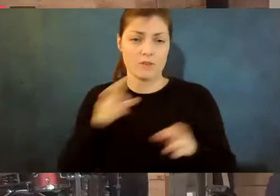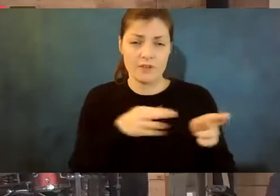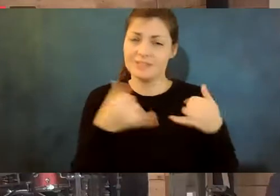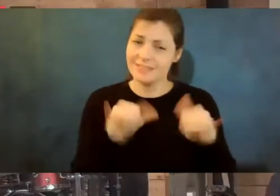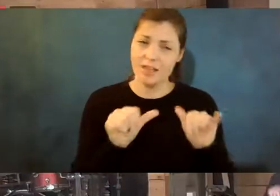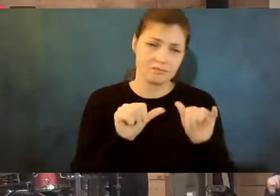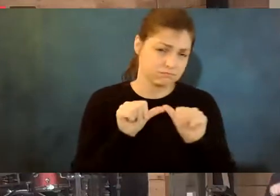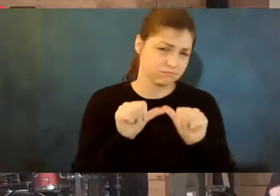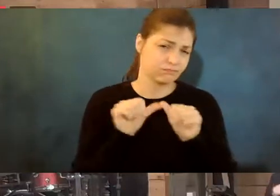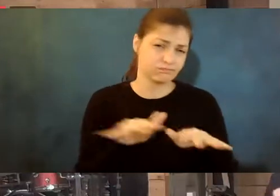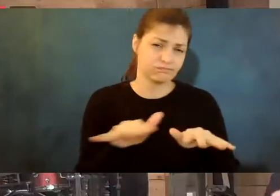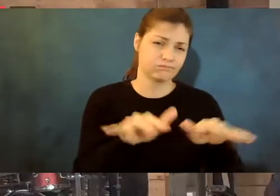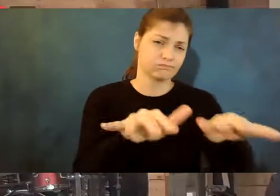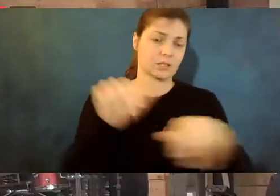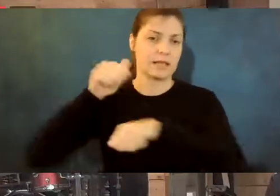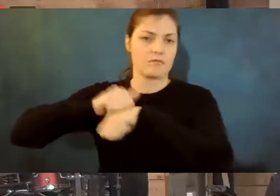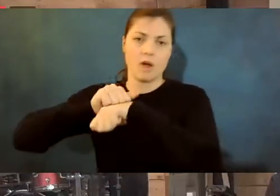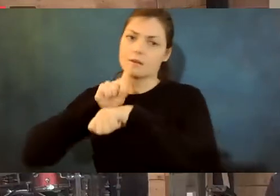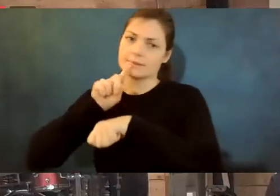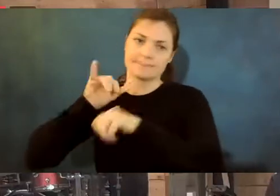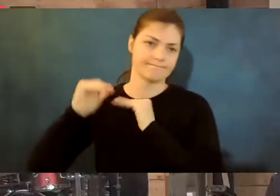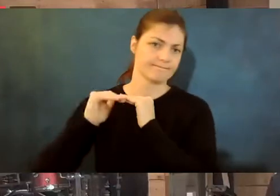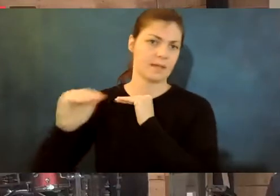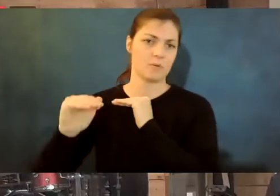rushing, but that rock is stable."